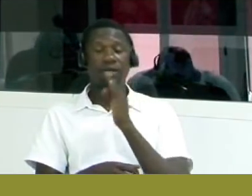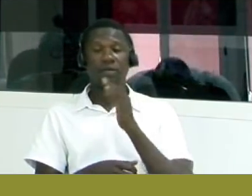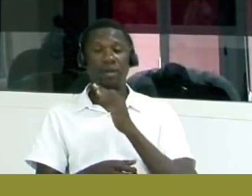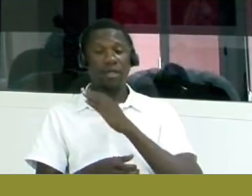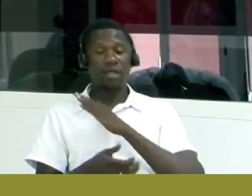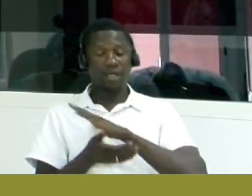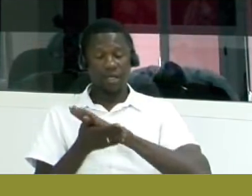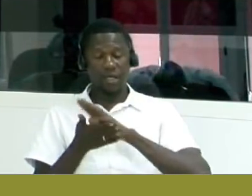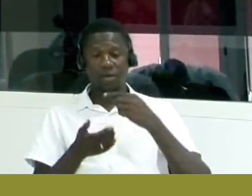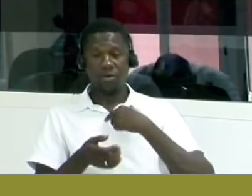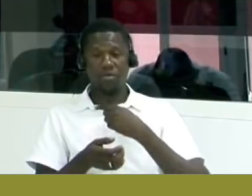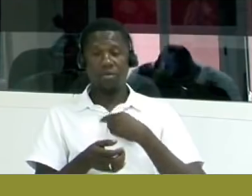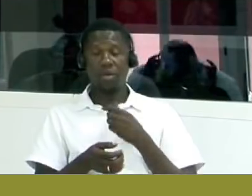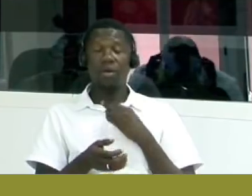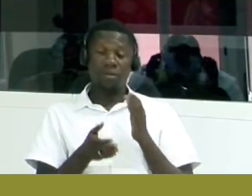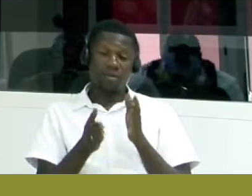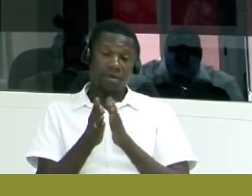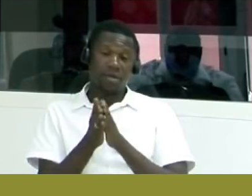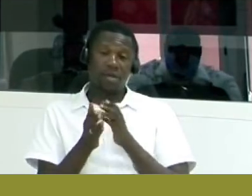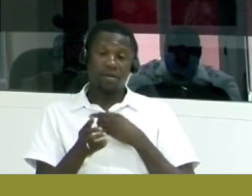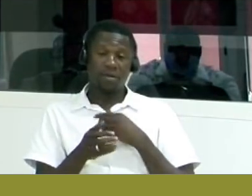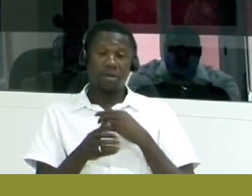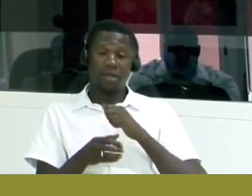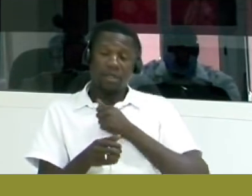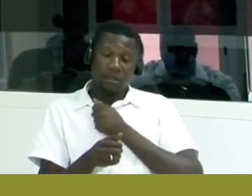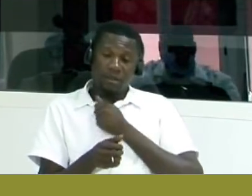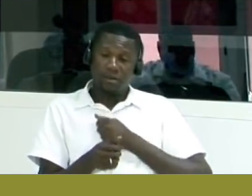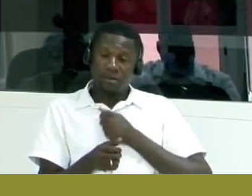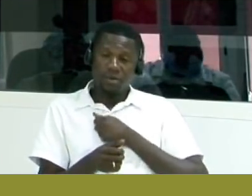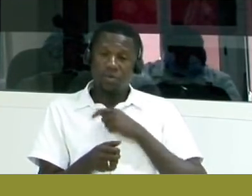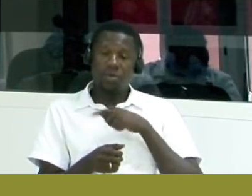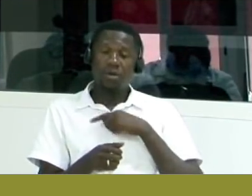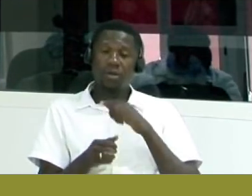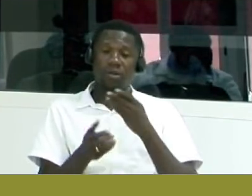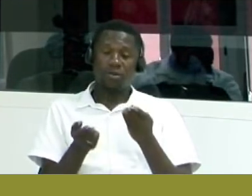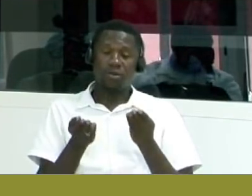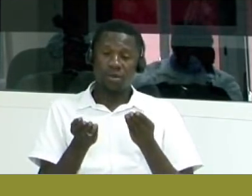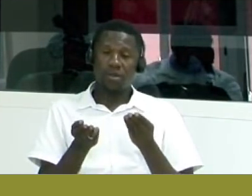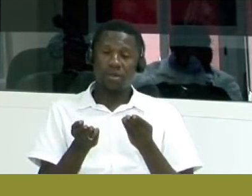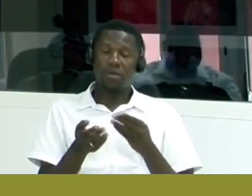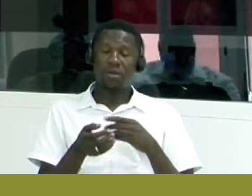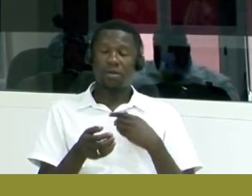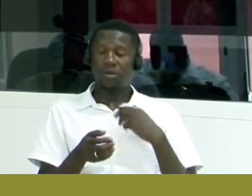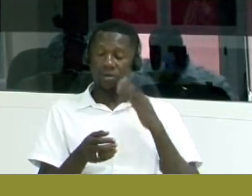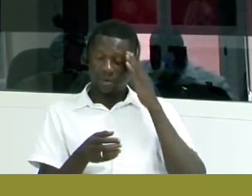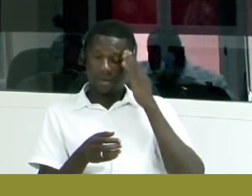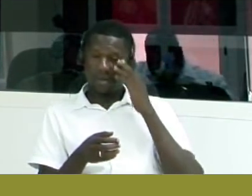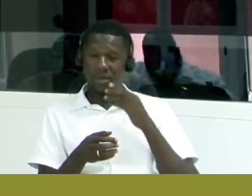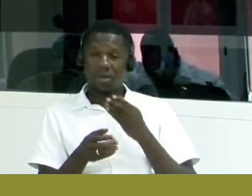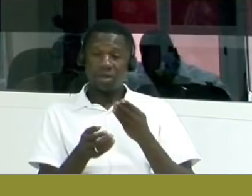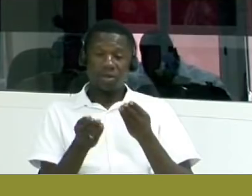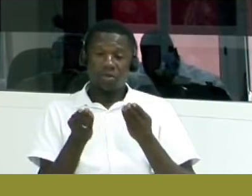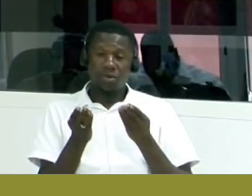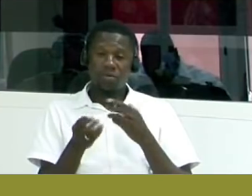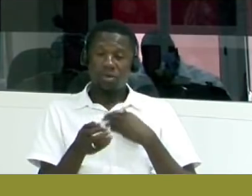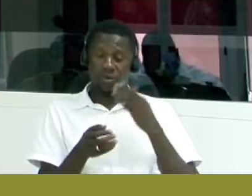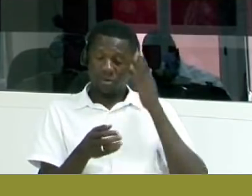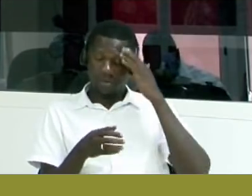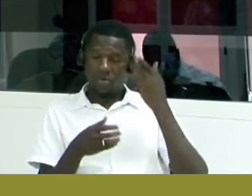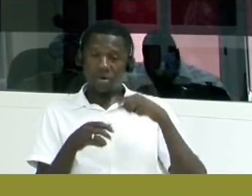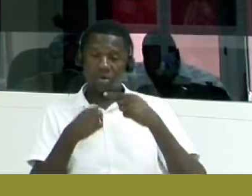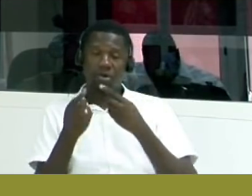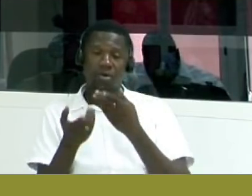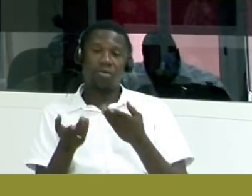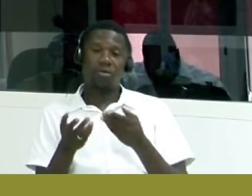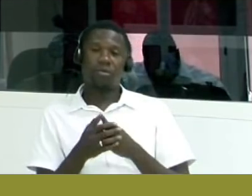being sympathetic with the students, undoubtedly. And unfortunately, I don't think the students were aware of that. Branded by who? Oh,